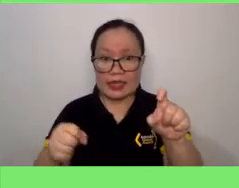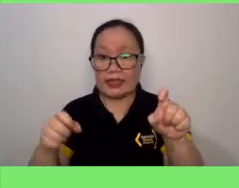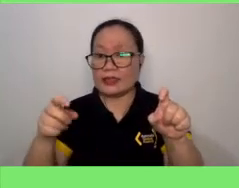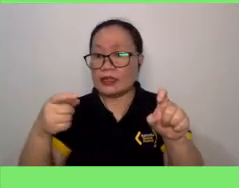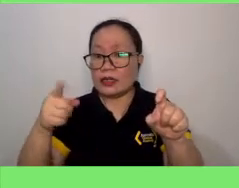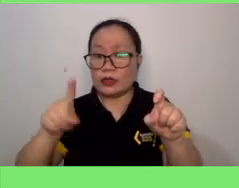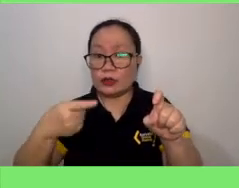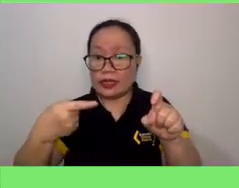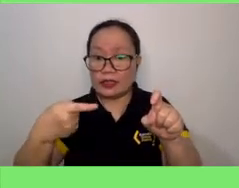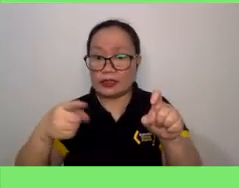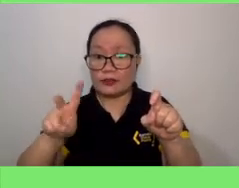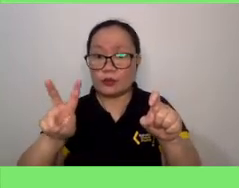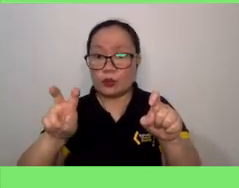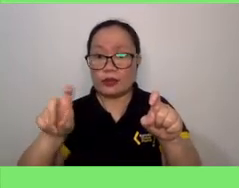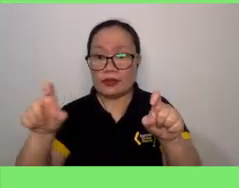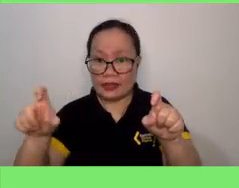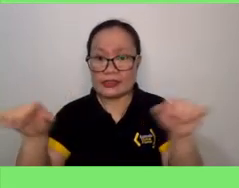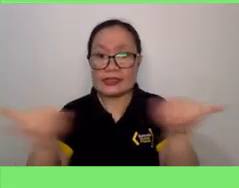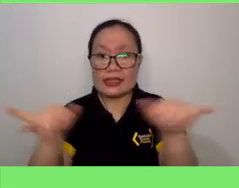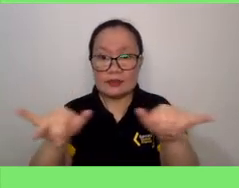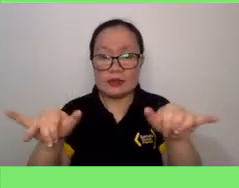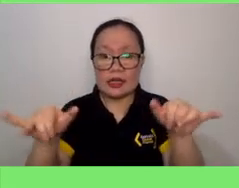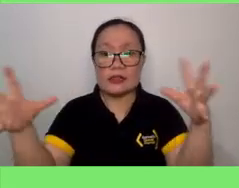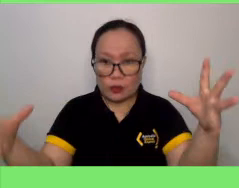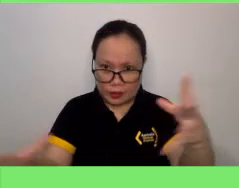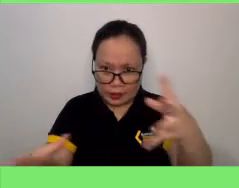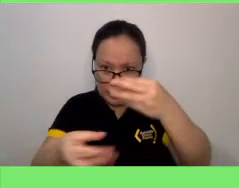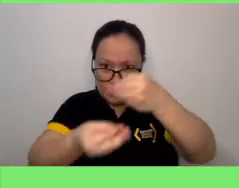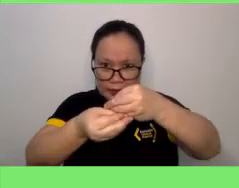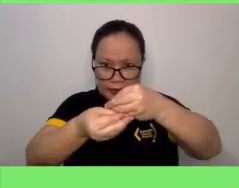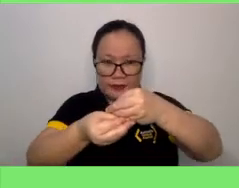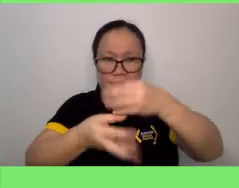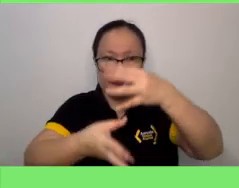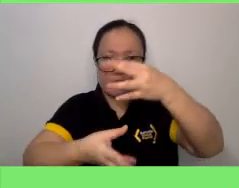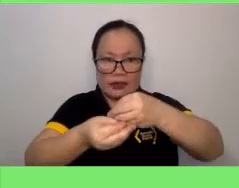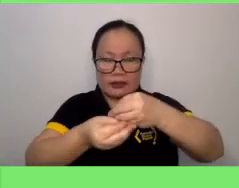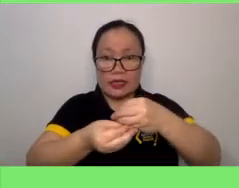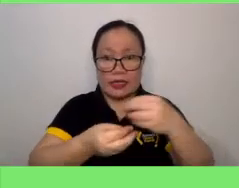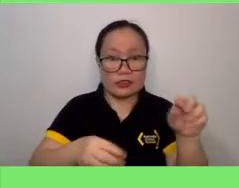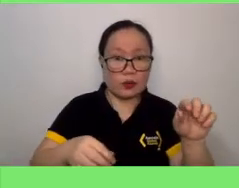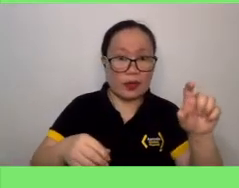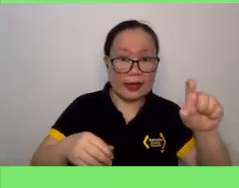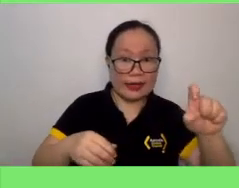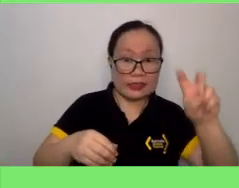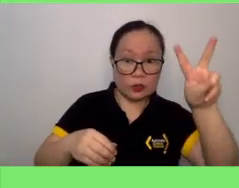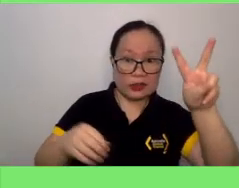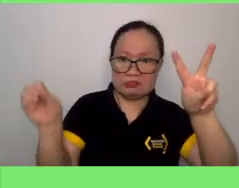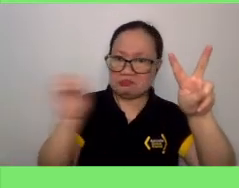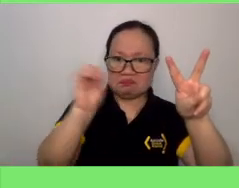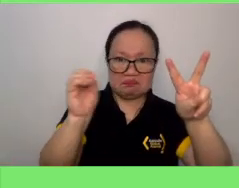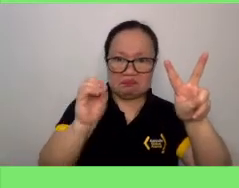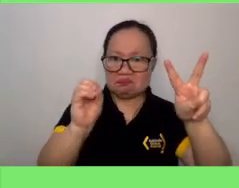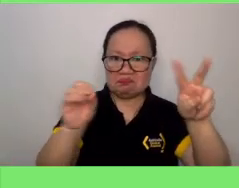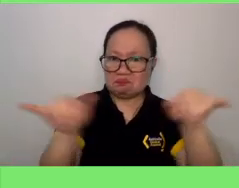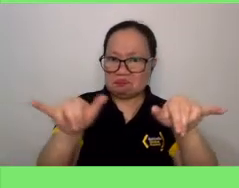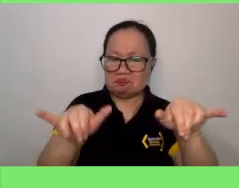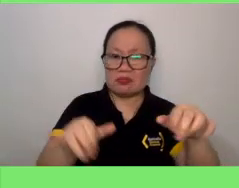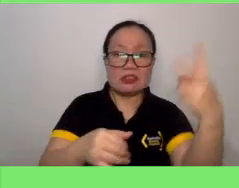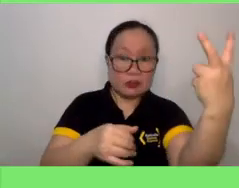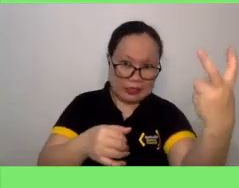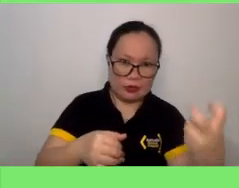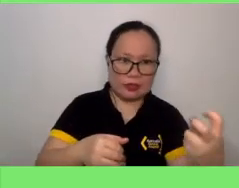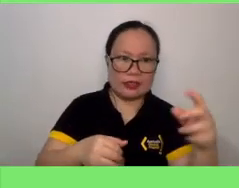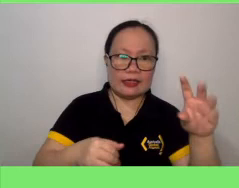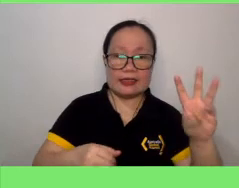pa natin tong i-combine. Okay? So, since ito, wala siyang kapareha, bring down lang natin. So, that is 6x